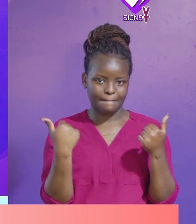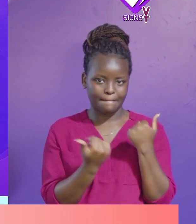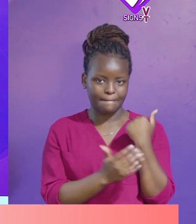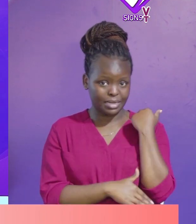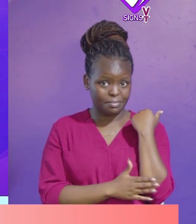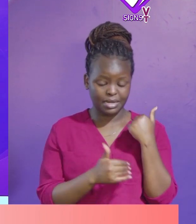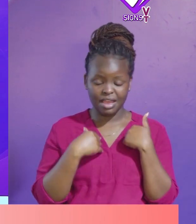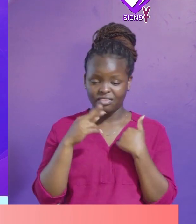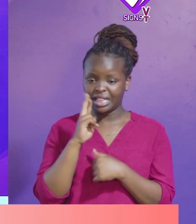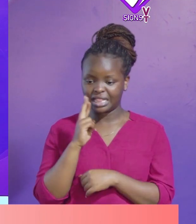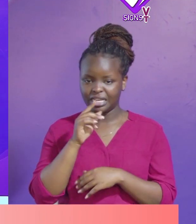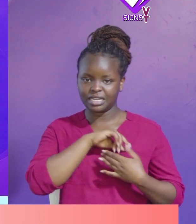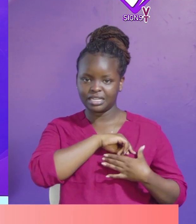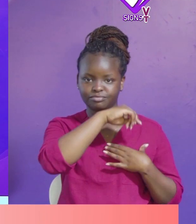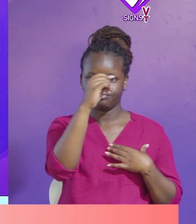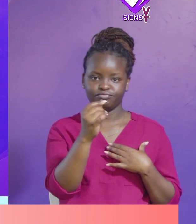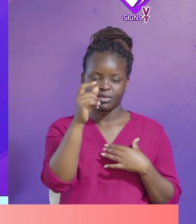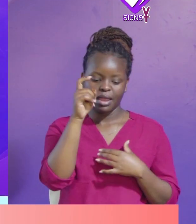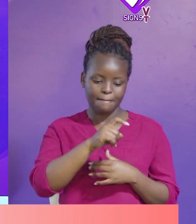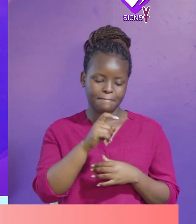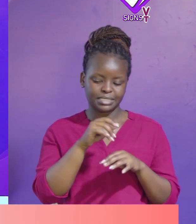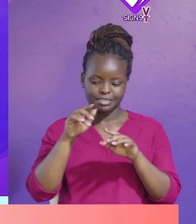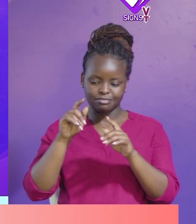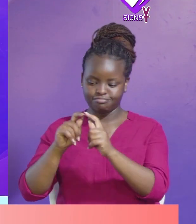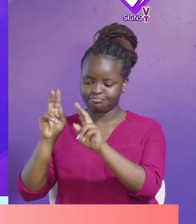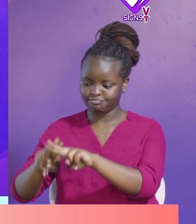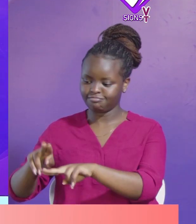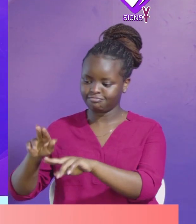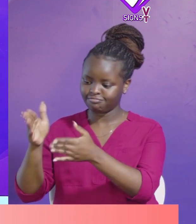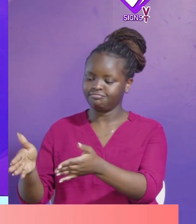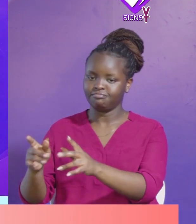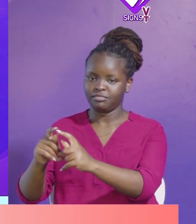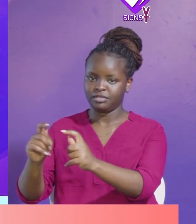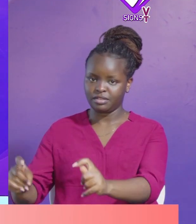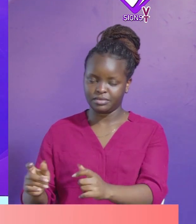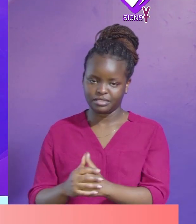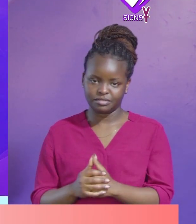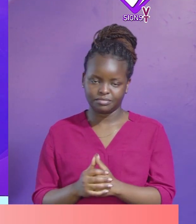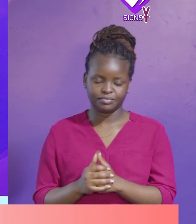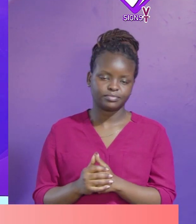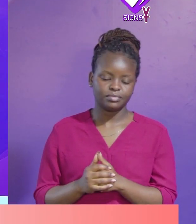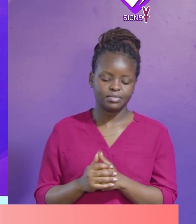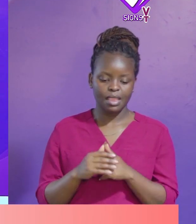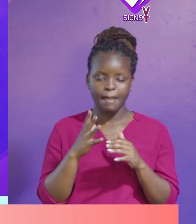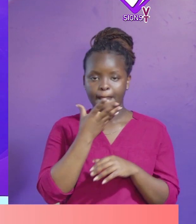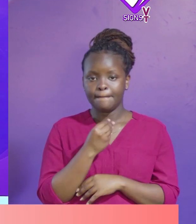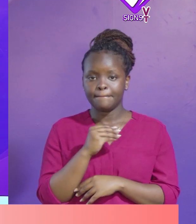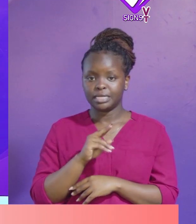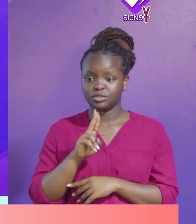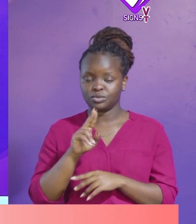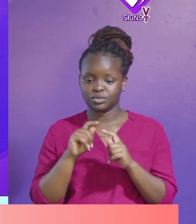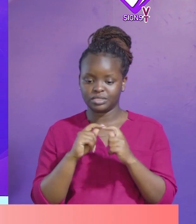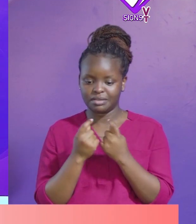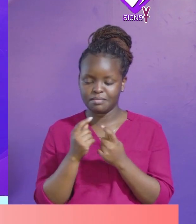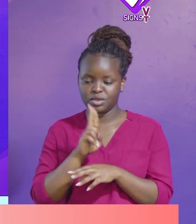that he need to be on the bench, and the Manchester United team managed to use the time to